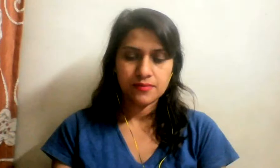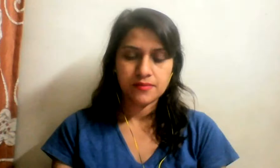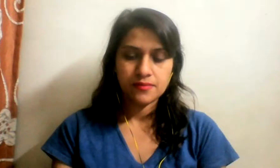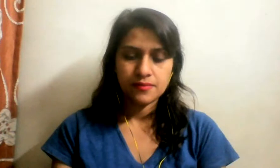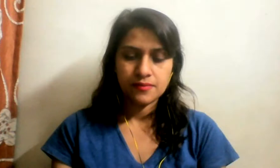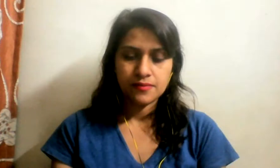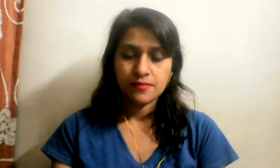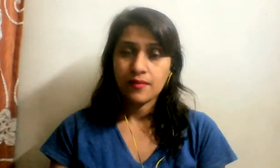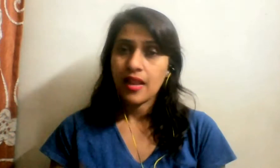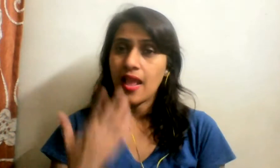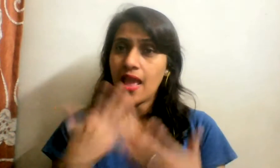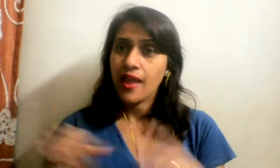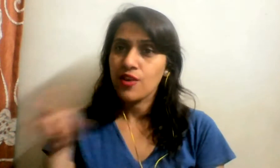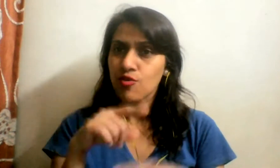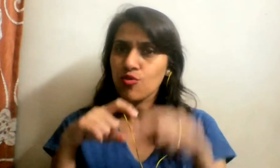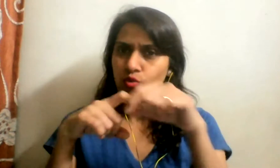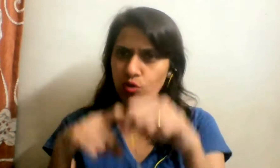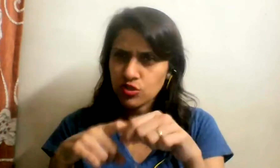any question, any comments?